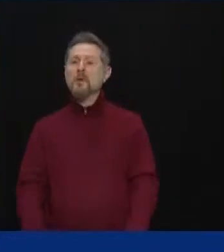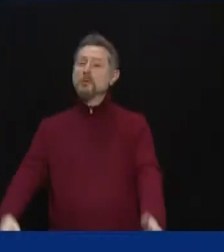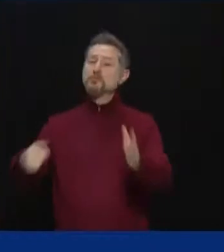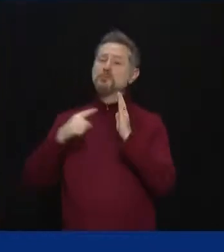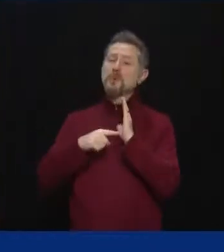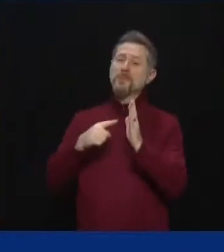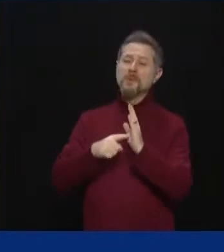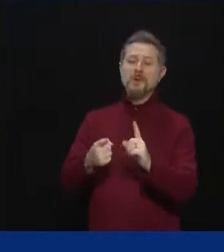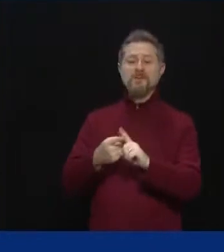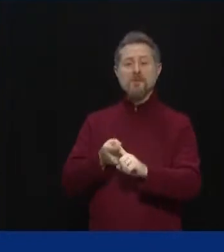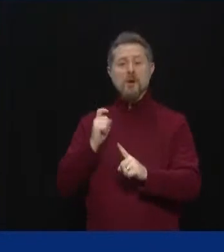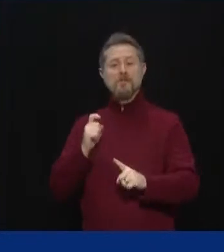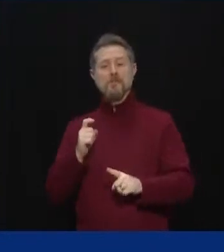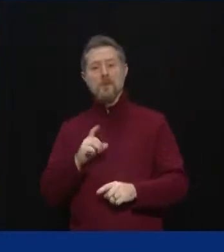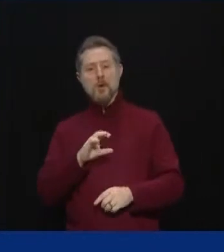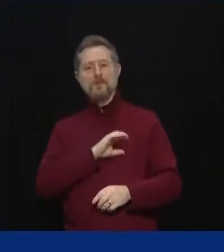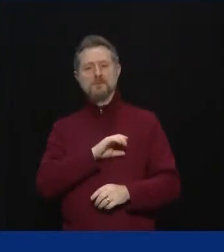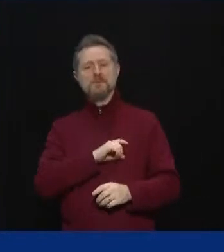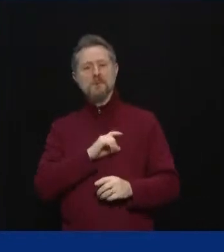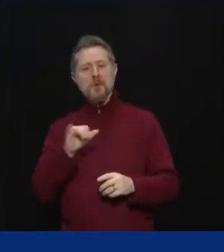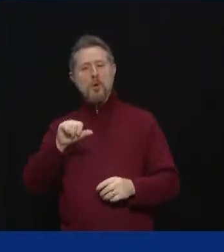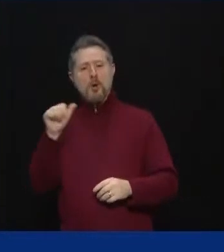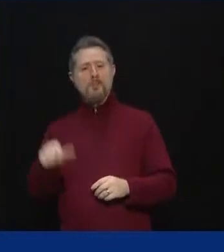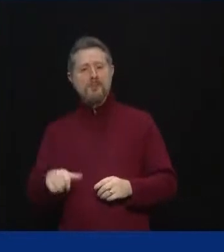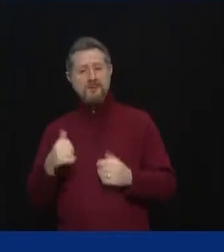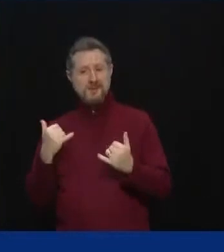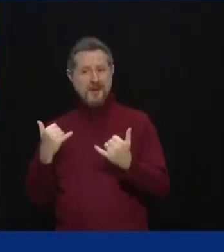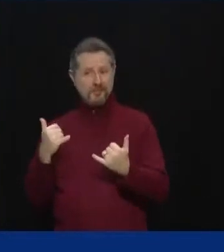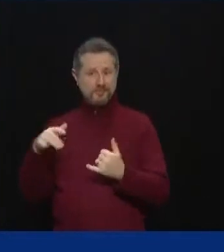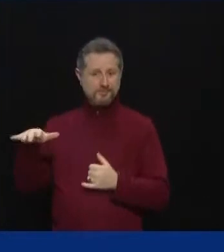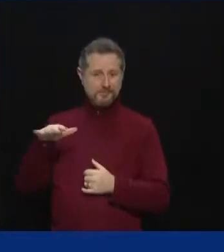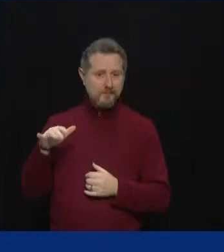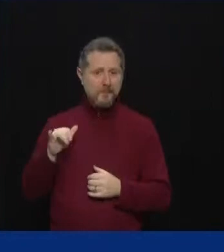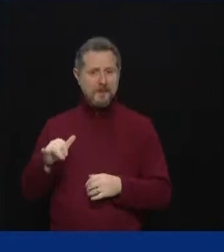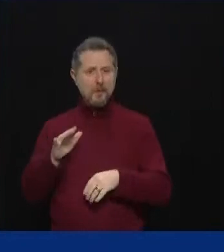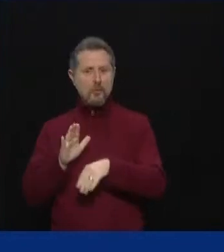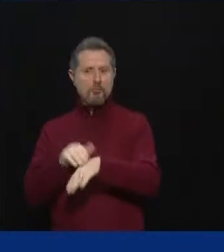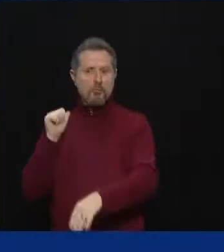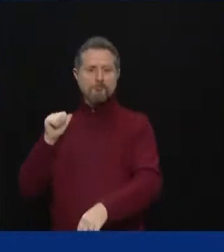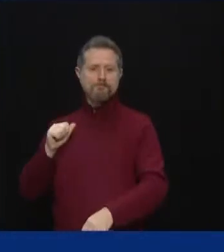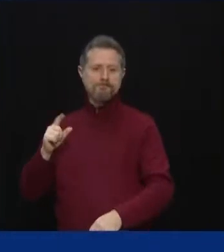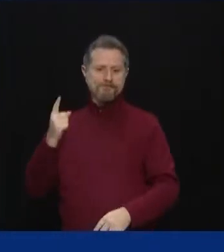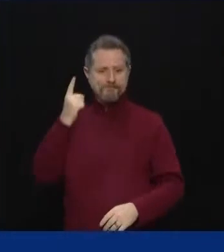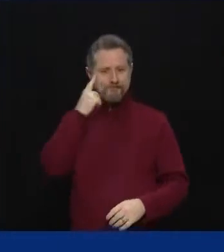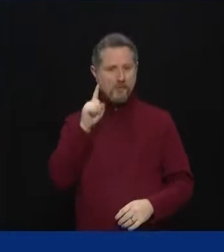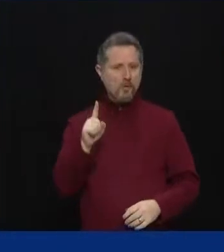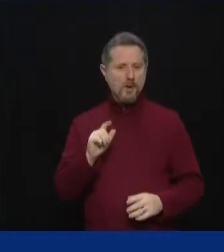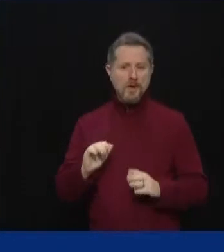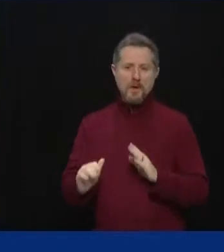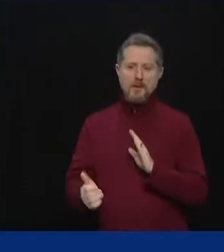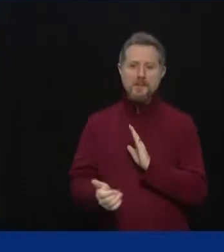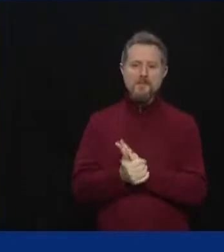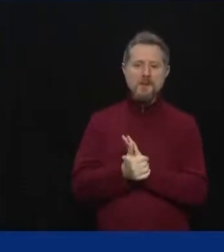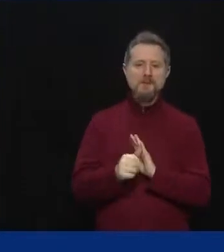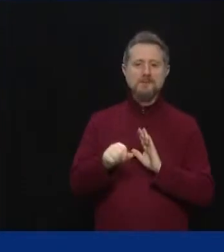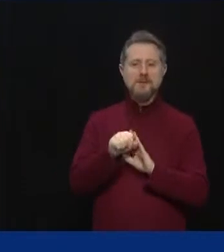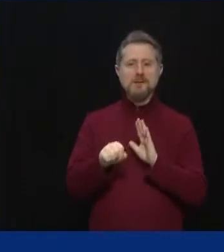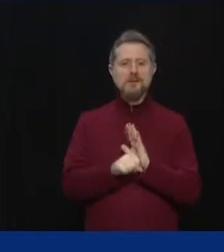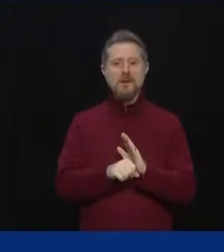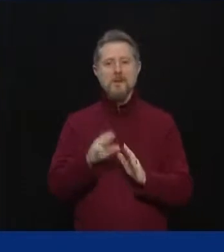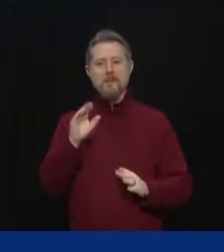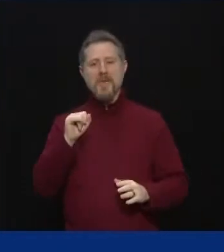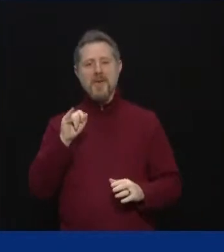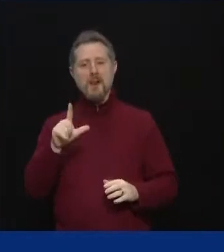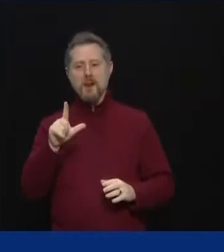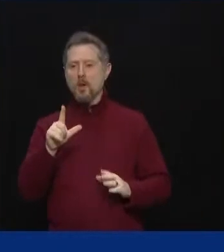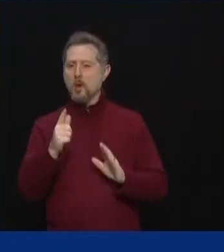law enforcement community up in Albany today, and they are calling for amendments to the state's bail laws, one of which